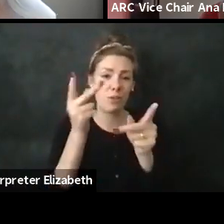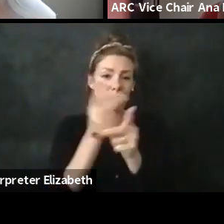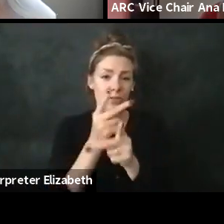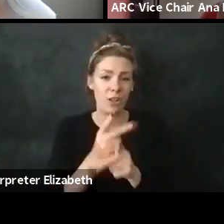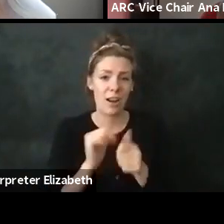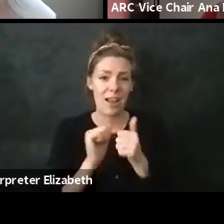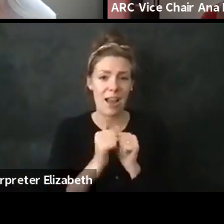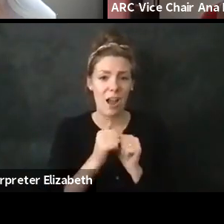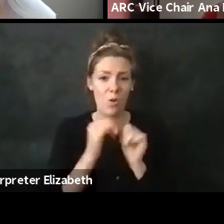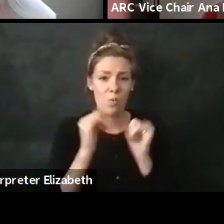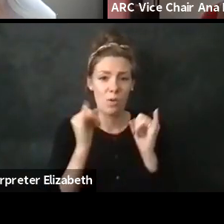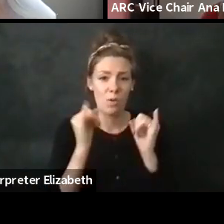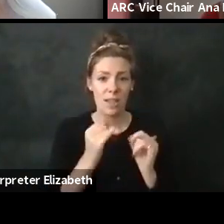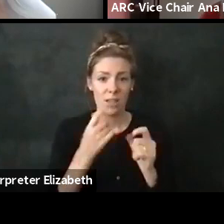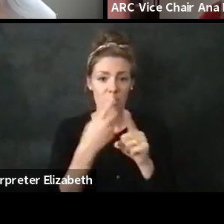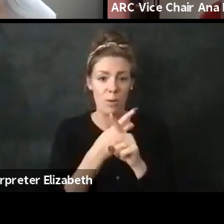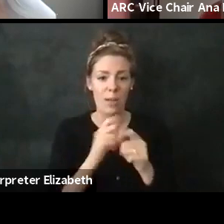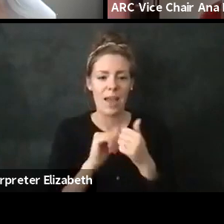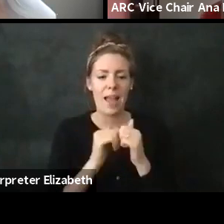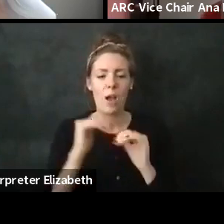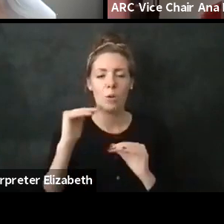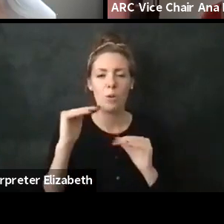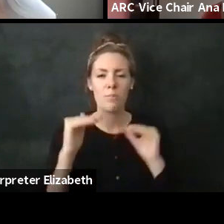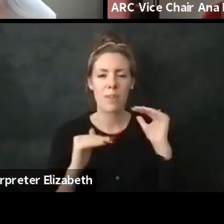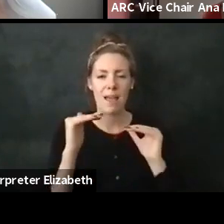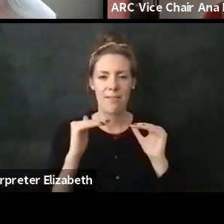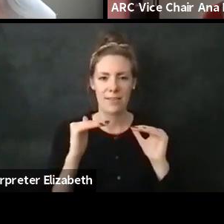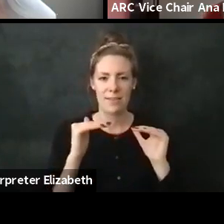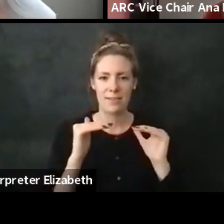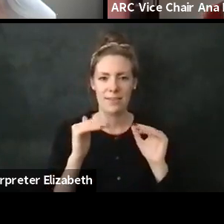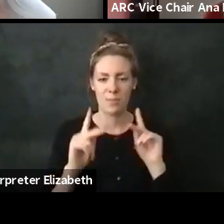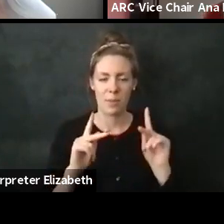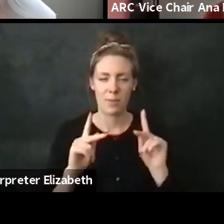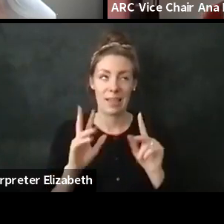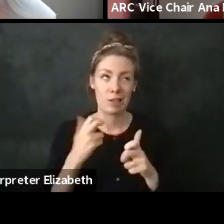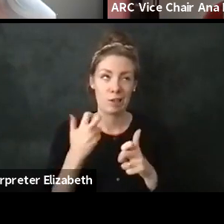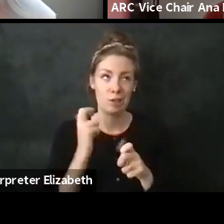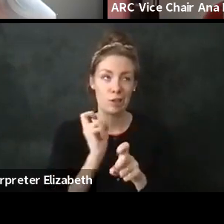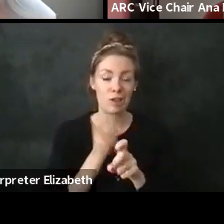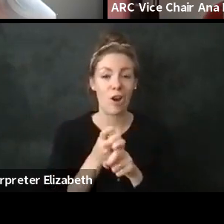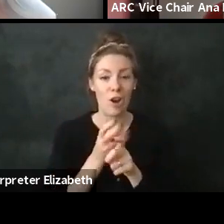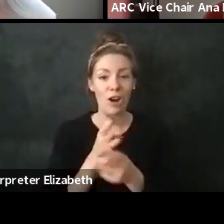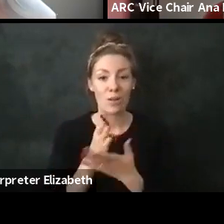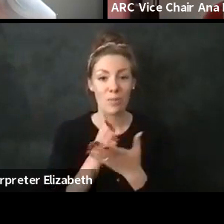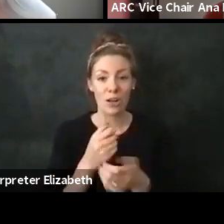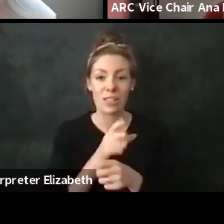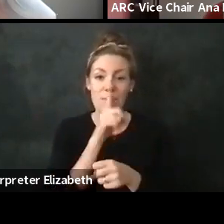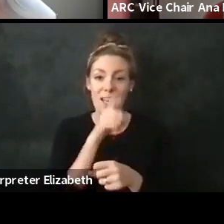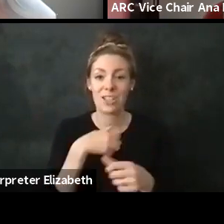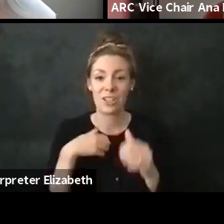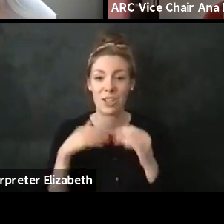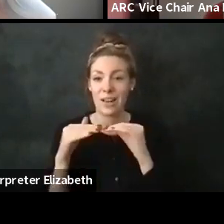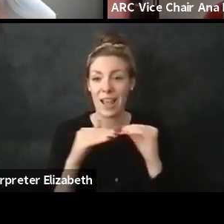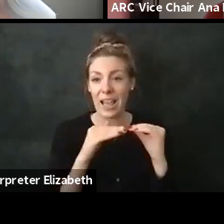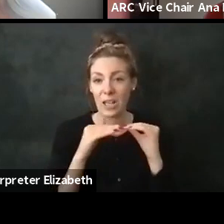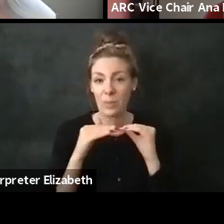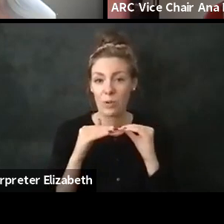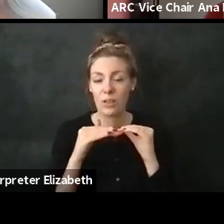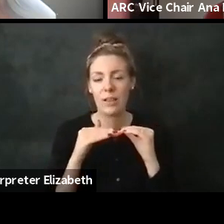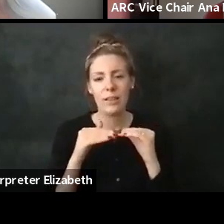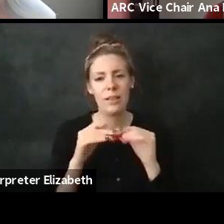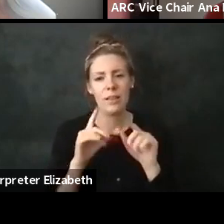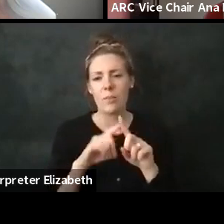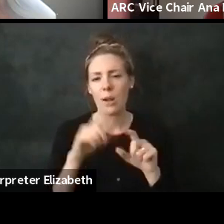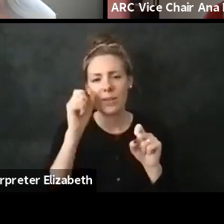those lines right, how we then balance the population, which is the tricky part, right? To make sure that we had equitable population across the districts. But it was